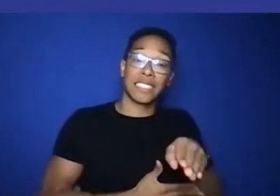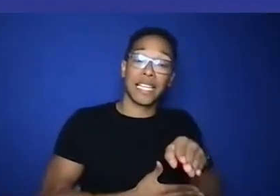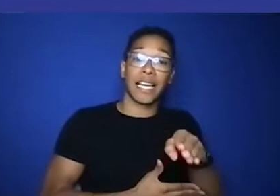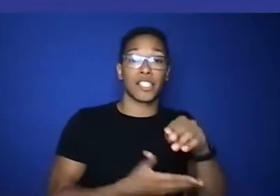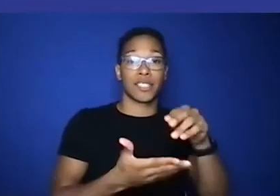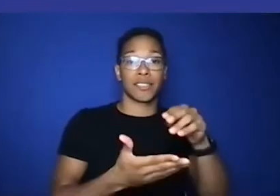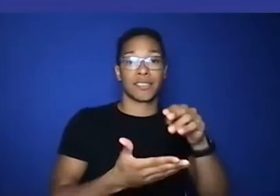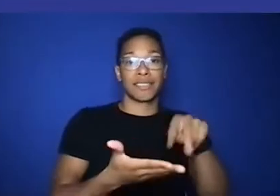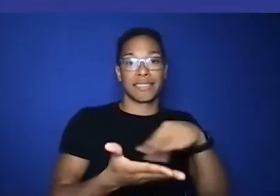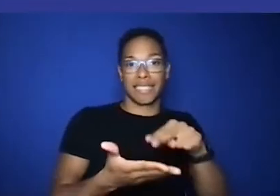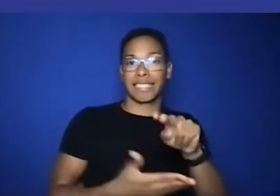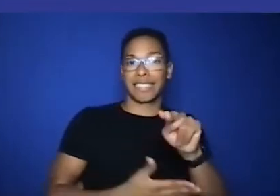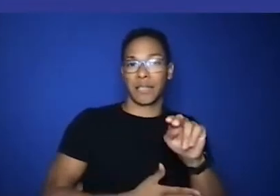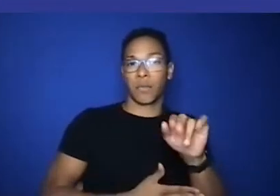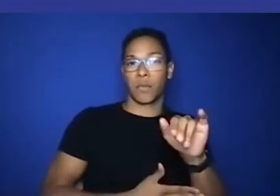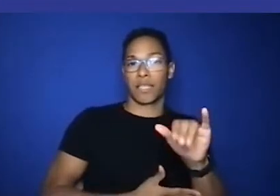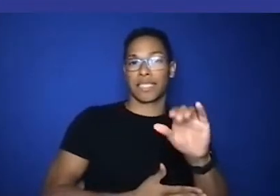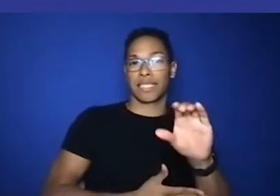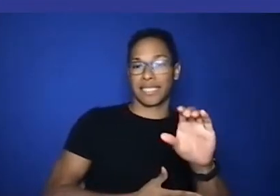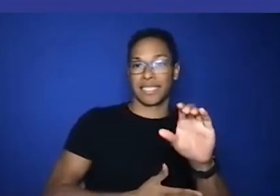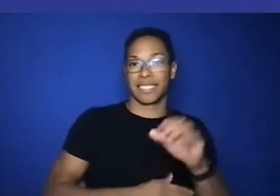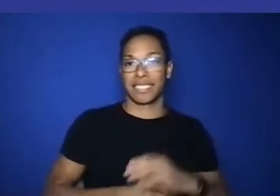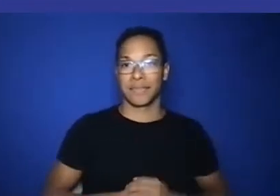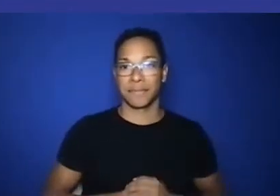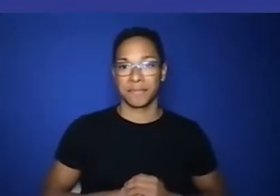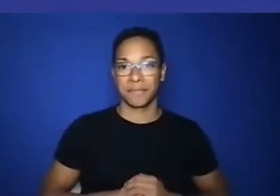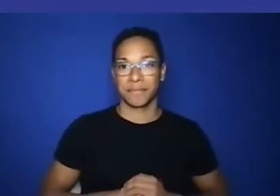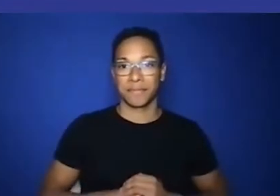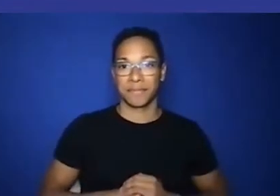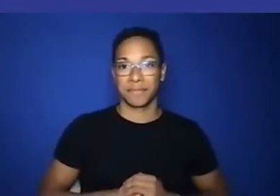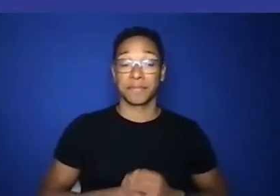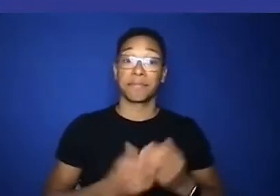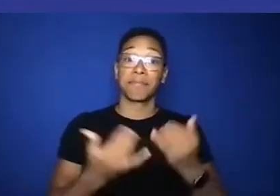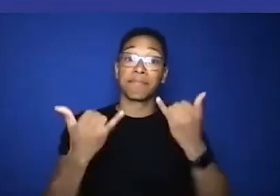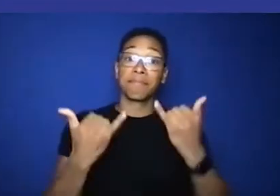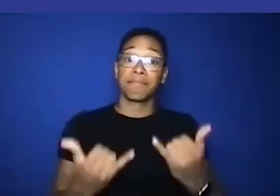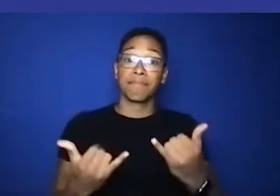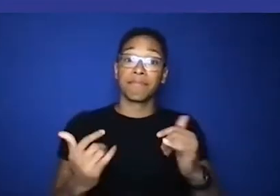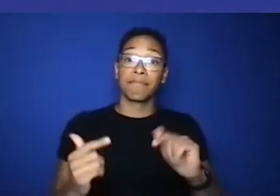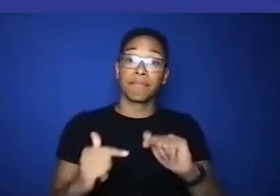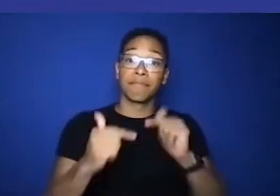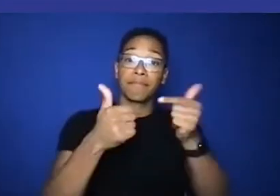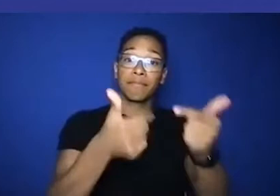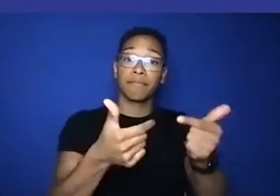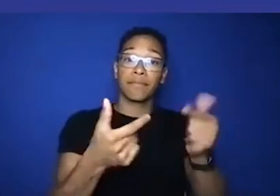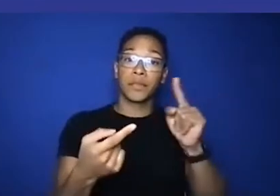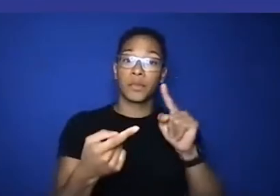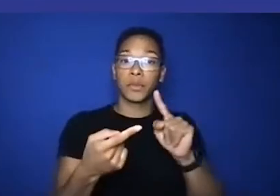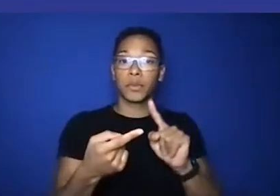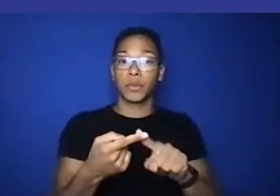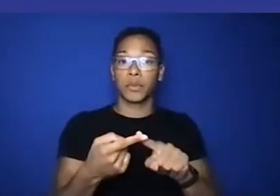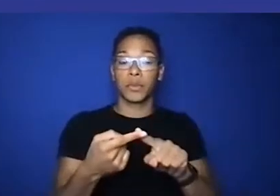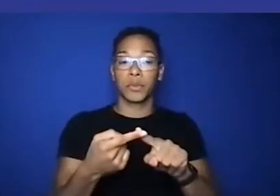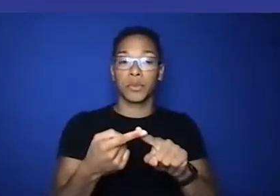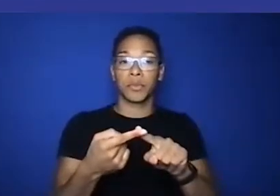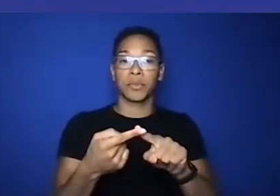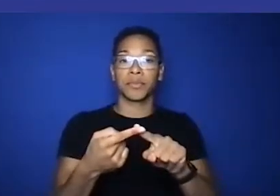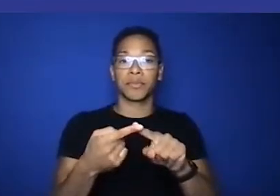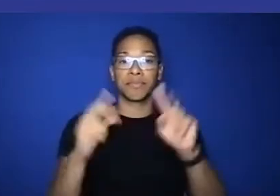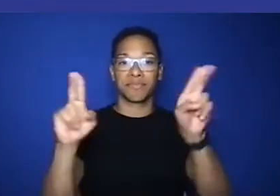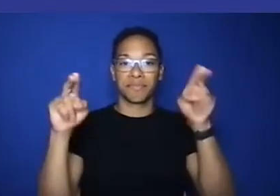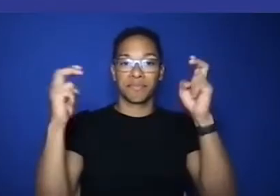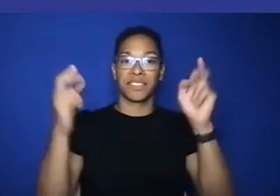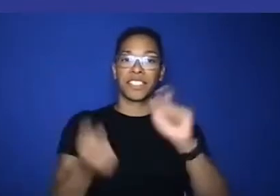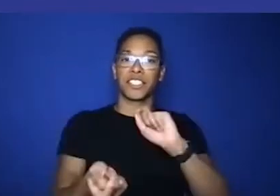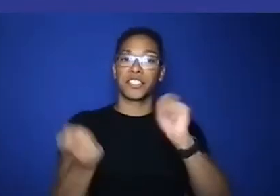using the hashtag DanceSimp. And now we're going to turn over to the session, Changing the DNA of the